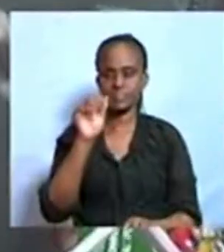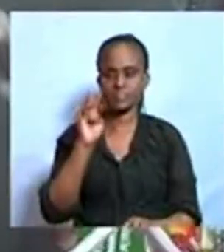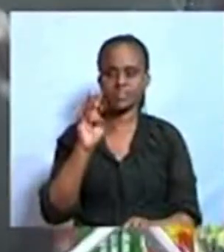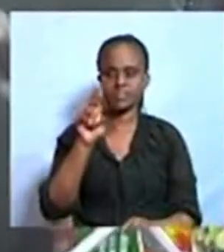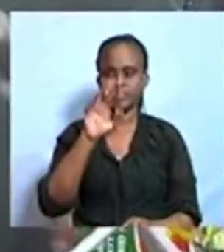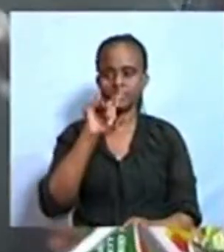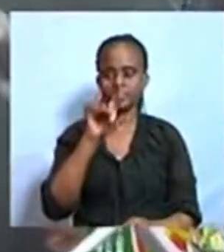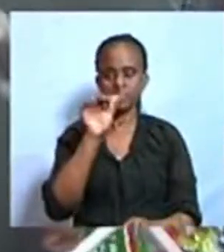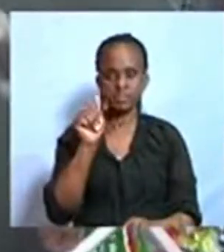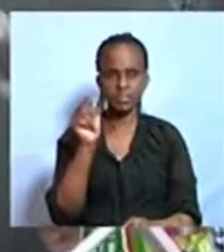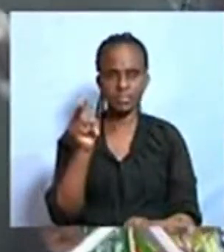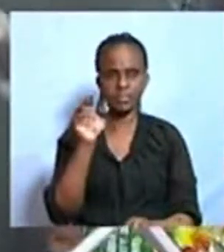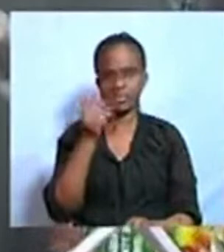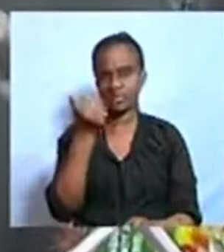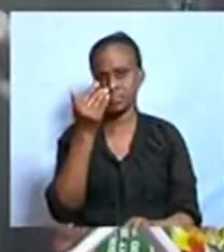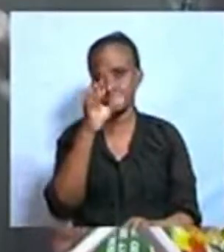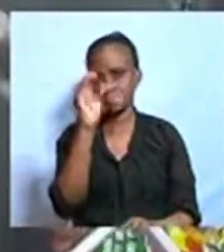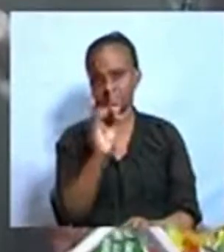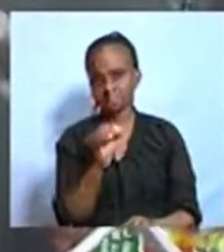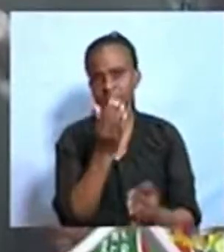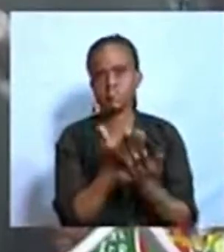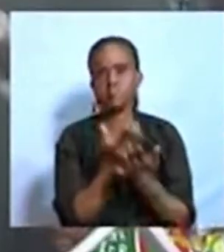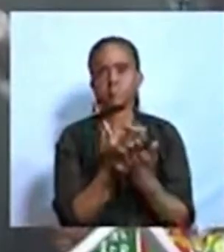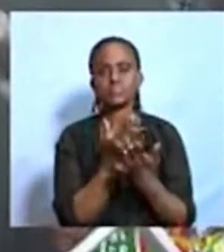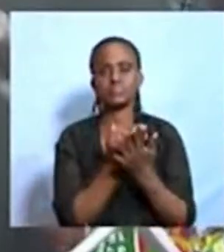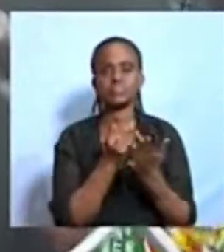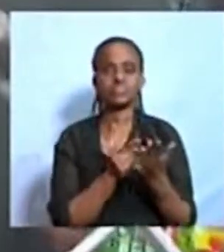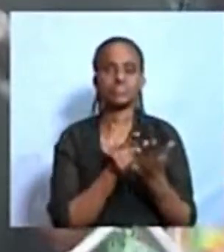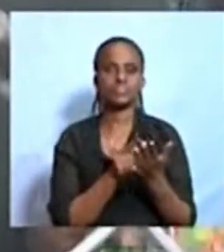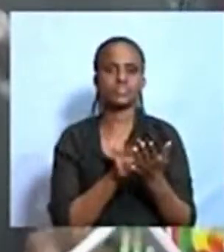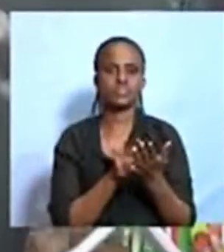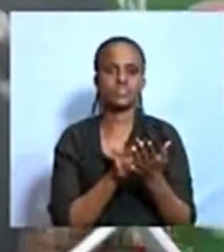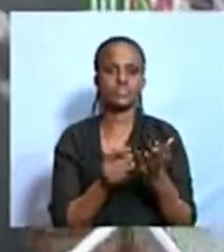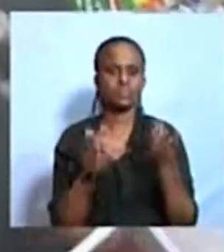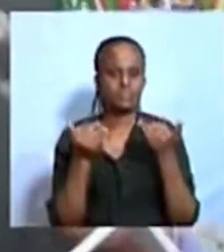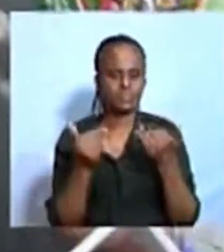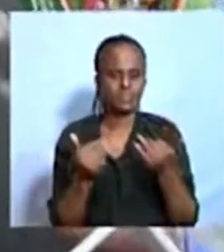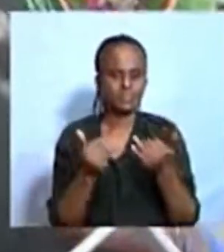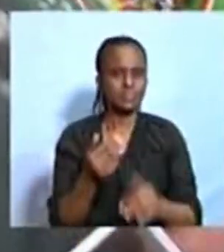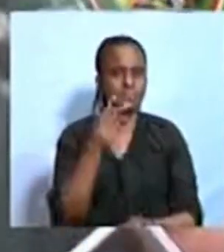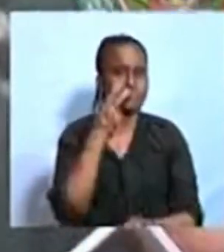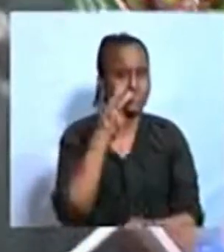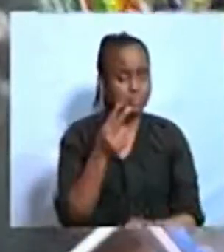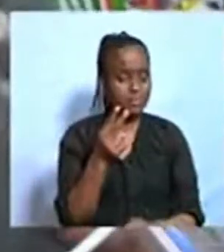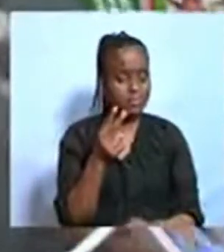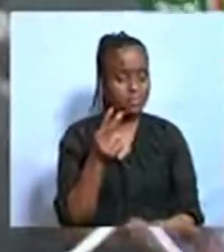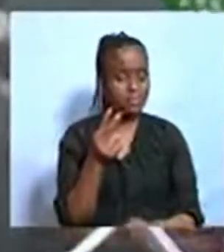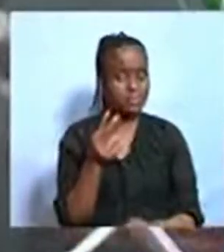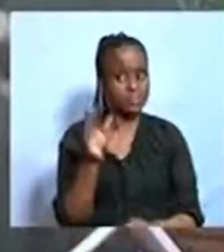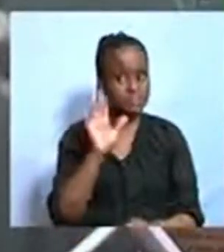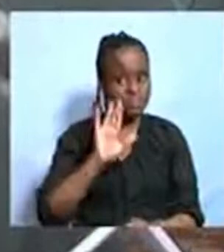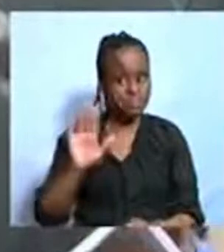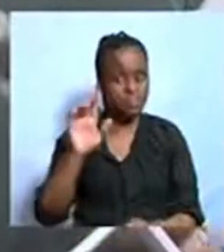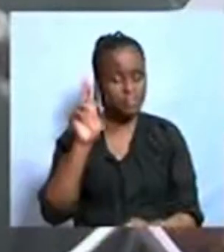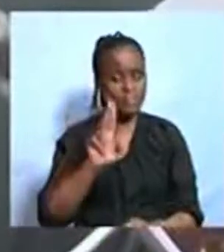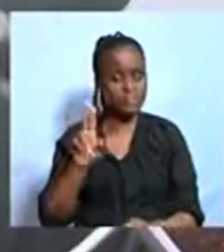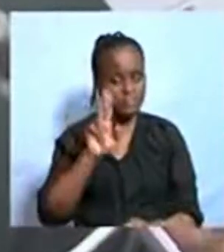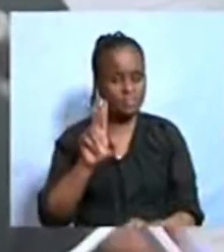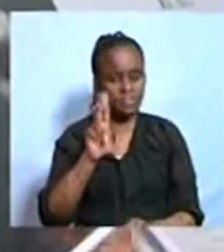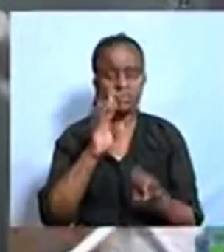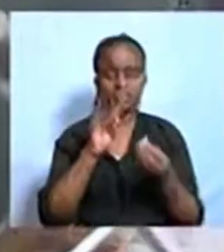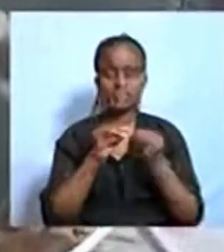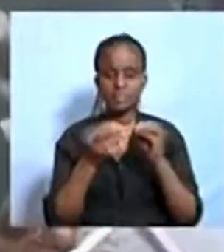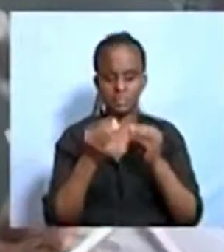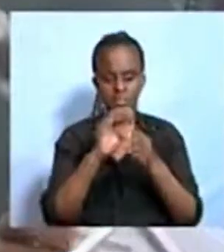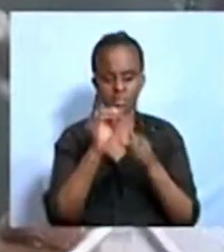15% recommendation. Now, looking at the absorption rate of the